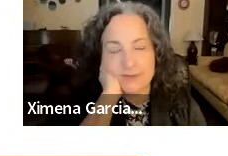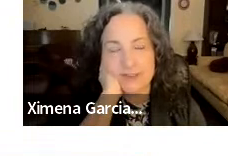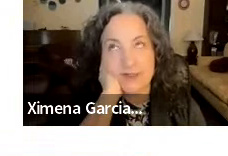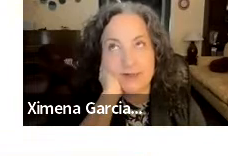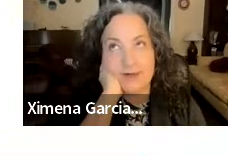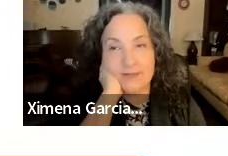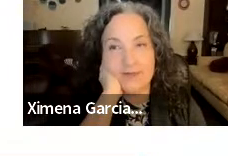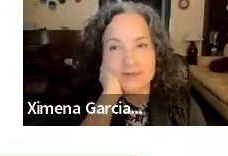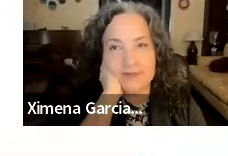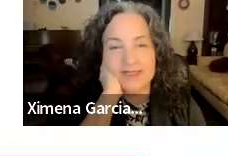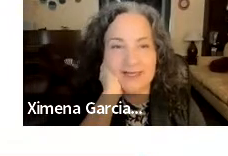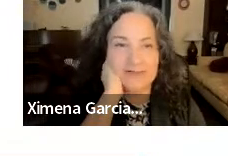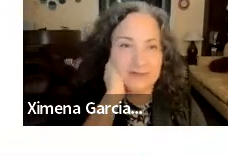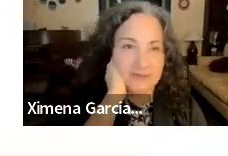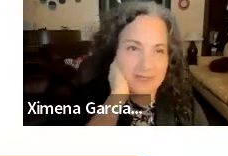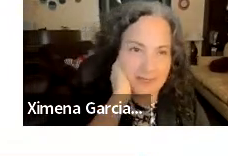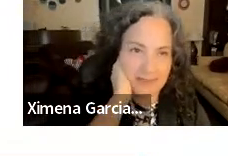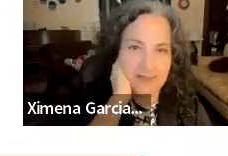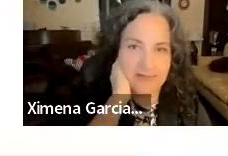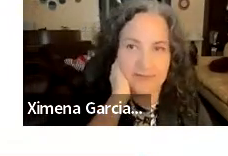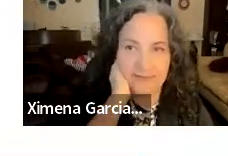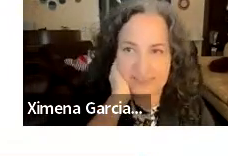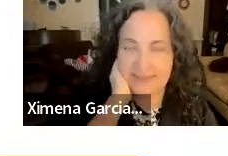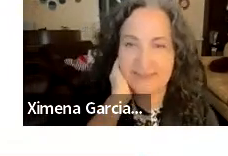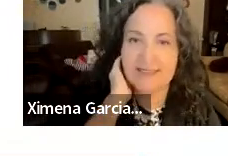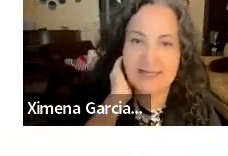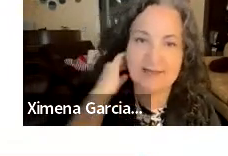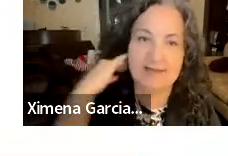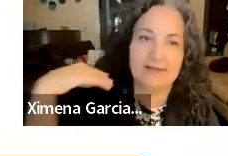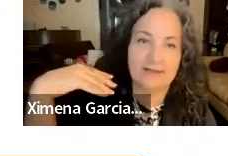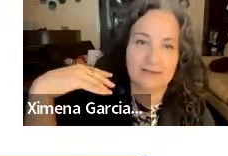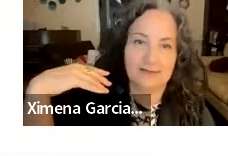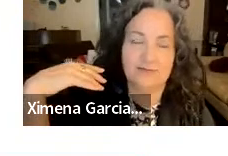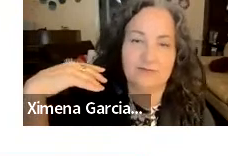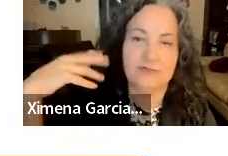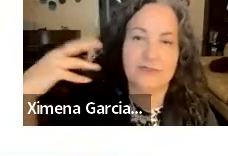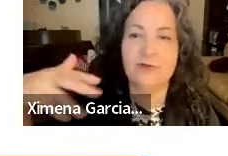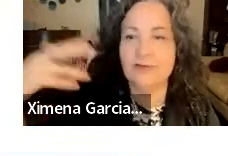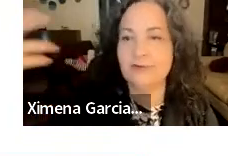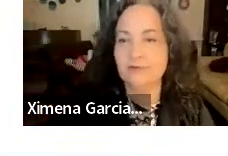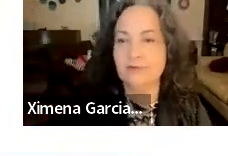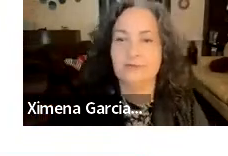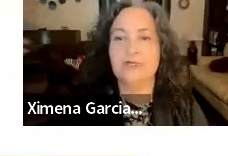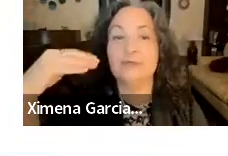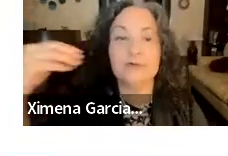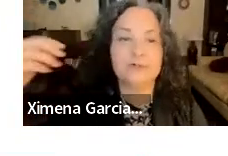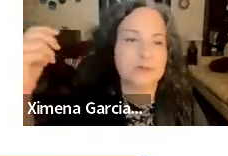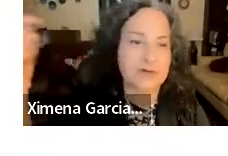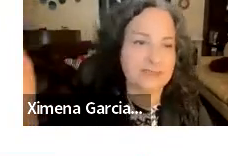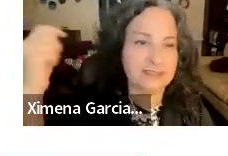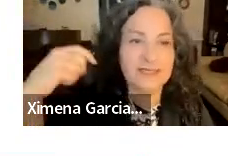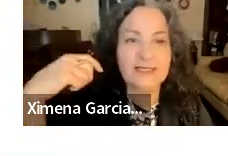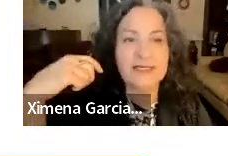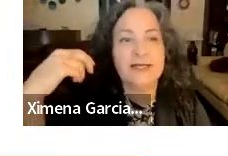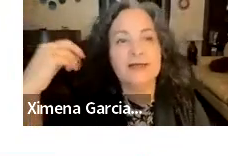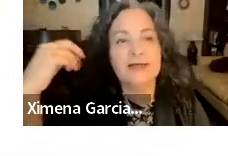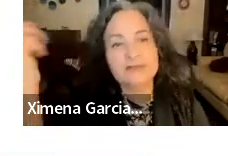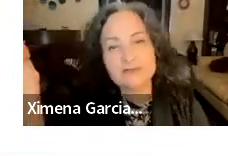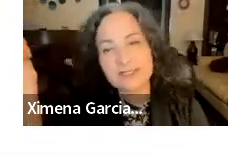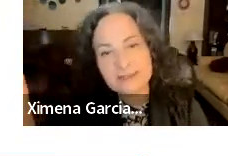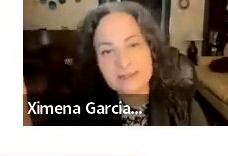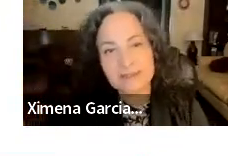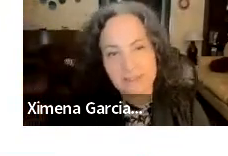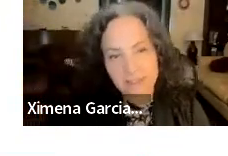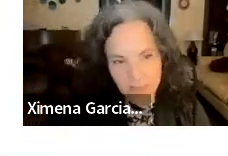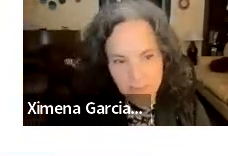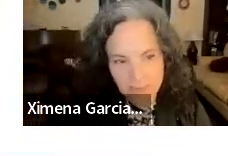So are people going to have to pay for vaccine now that we're going through a commercial process? And the